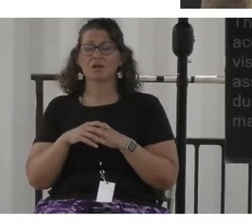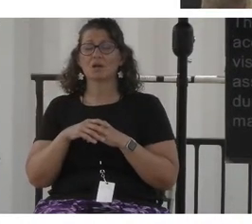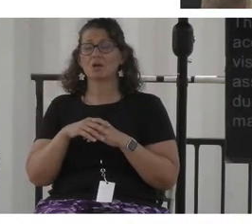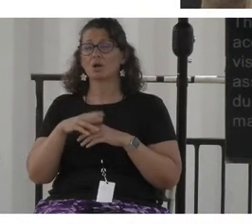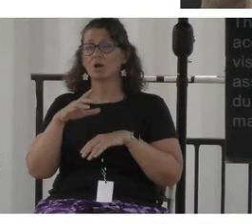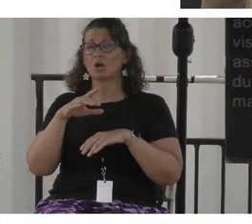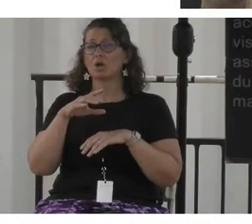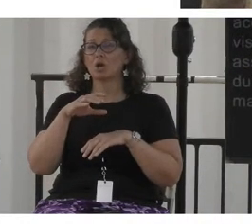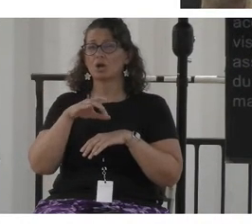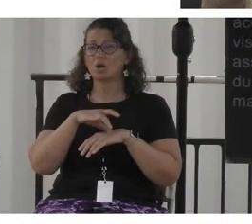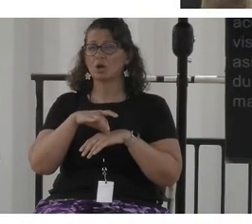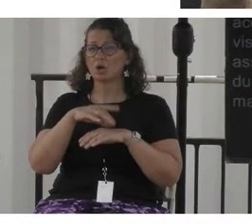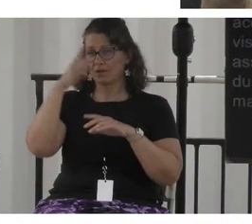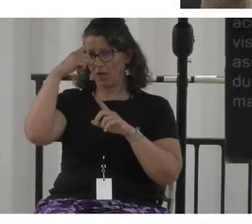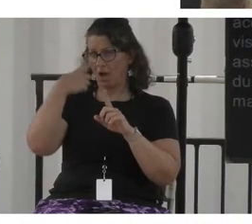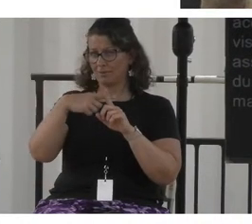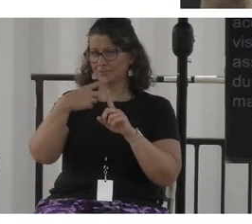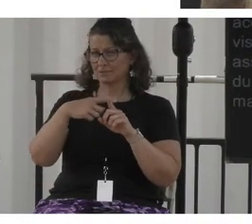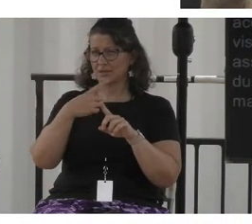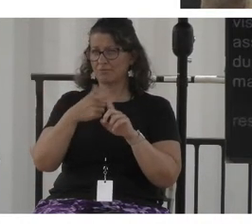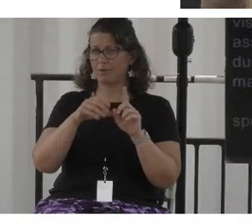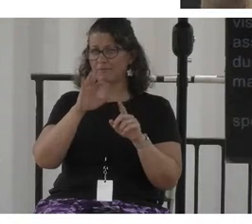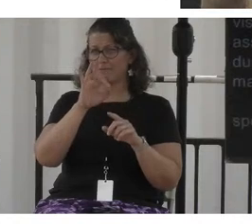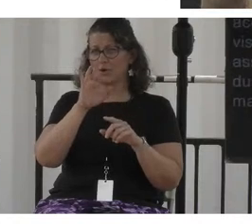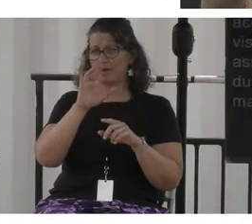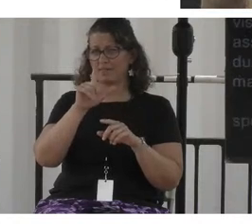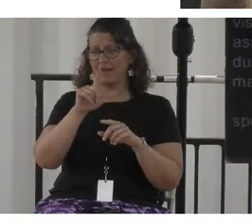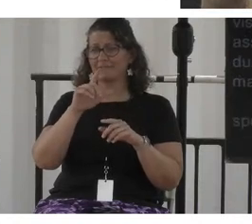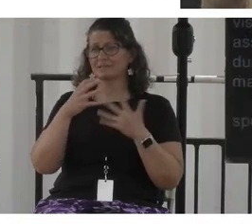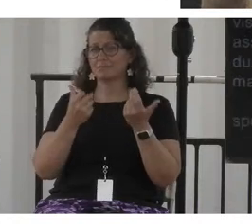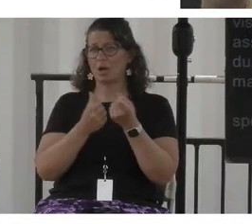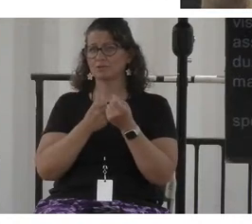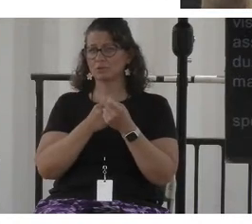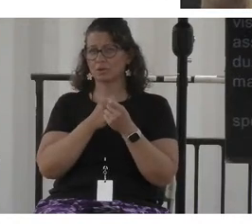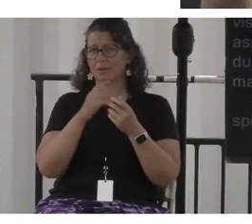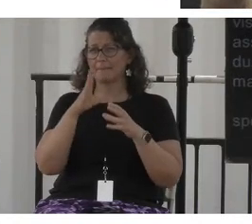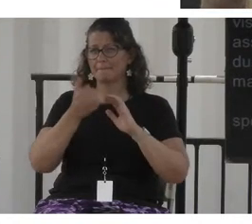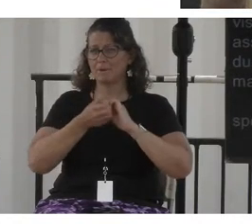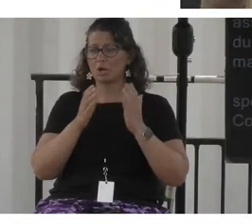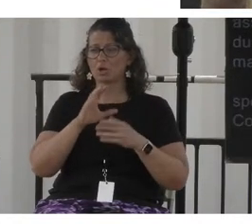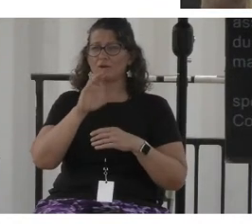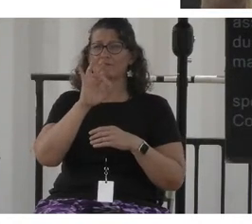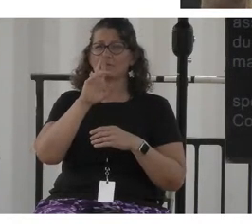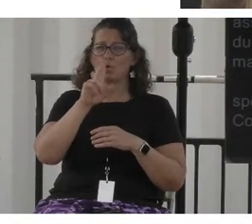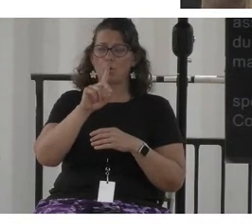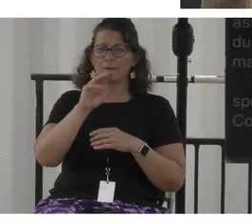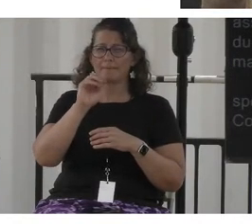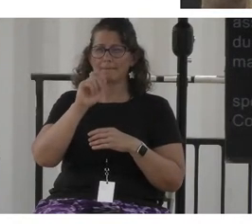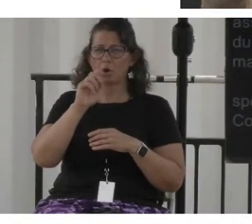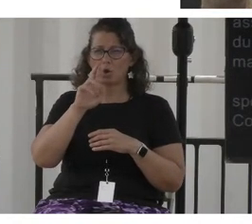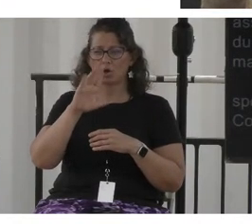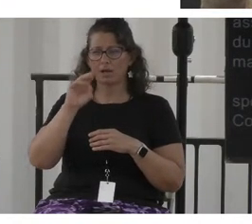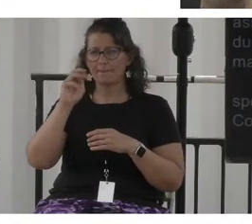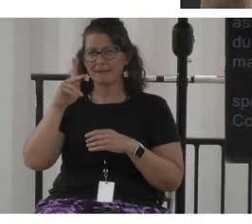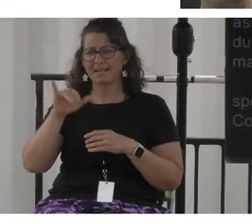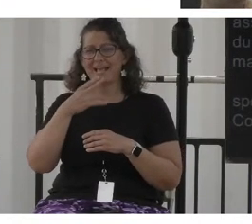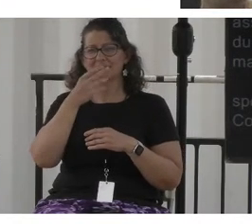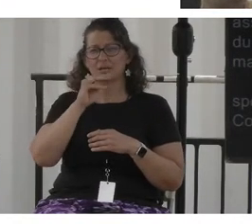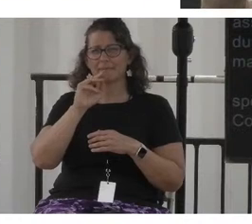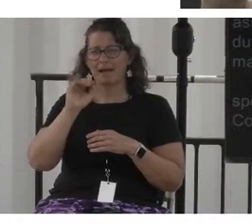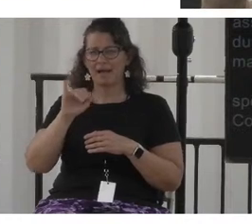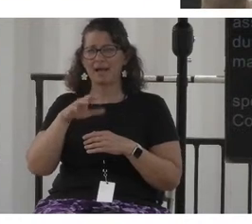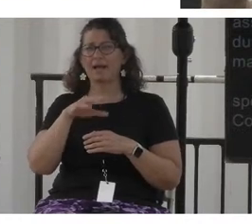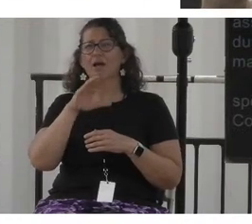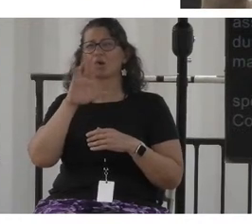The Earth Optimism by Folklife sponsoring partners include Ford Motor Company, HHMI Tangled Bank Studios, Roger